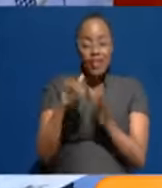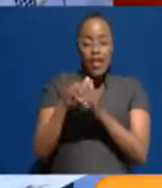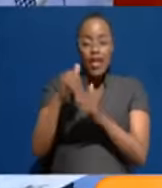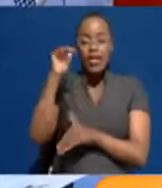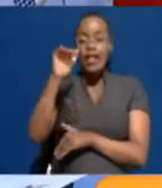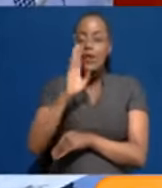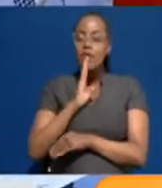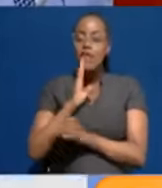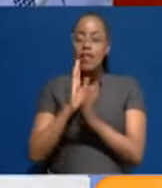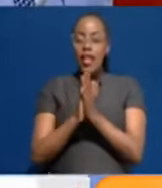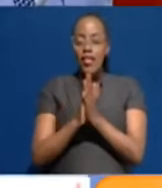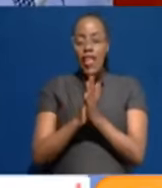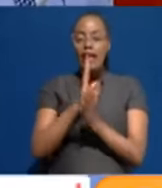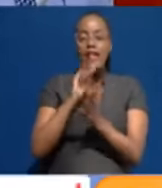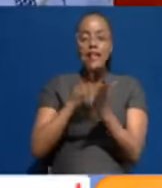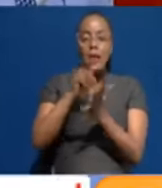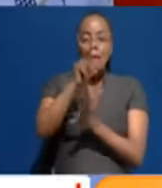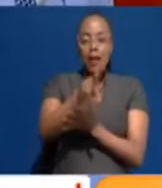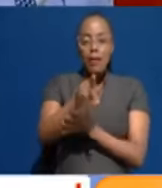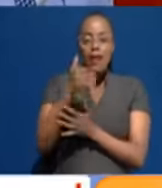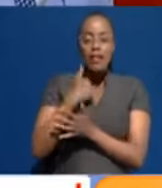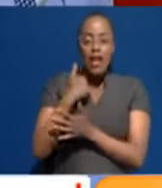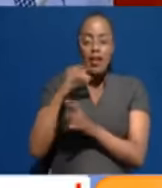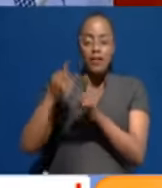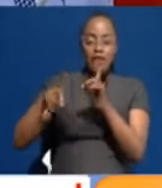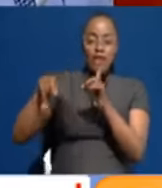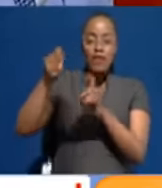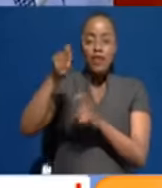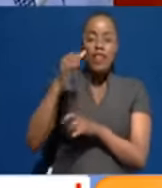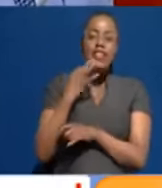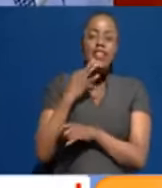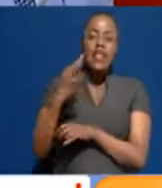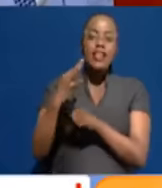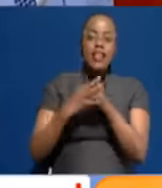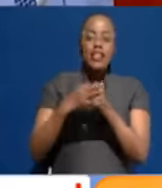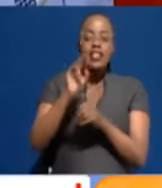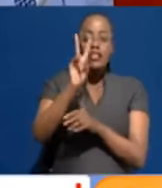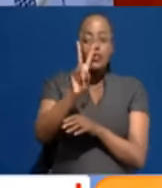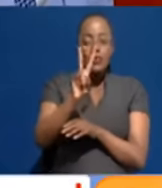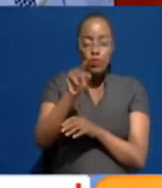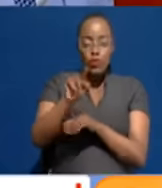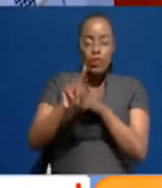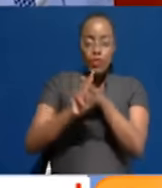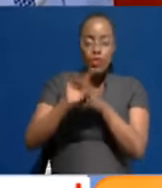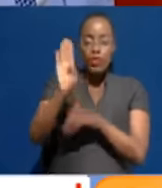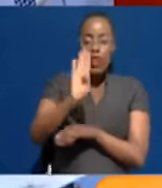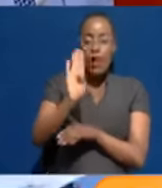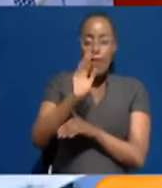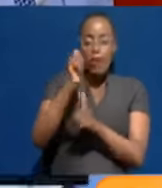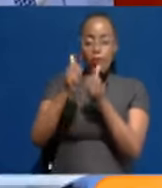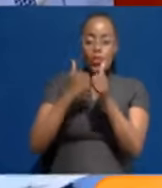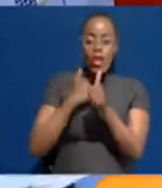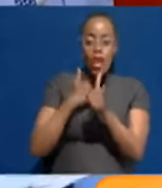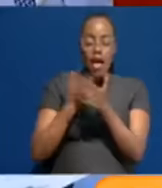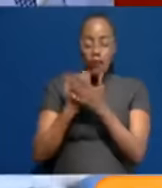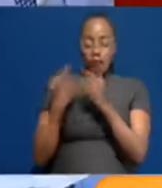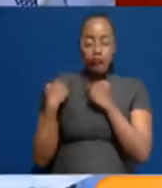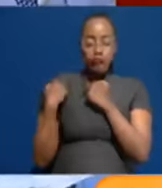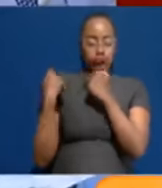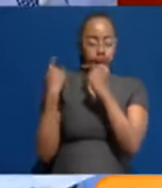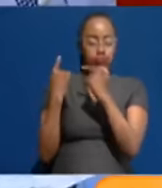and debt service is estimated to have increased by 382.6 billion, that is with regards to